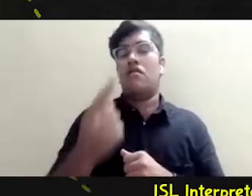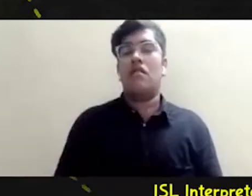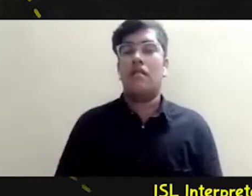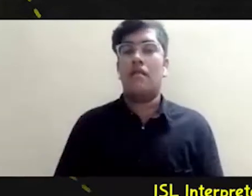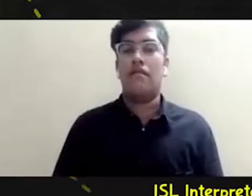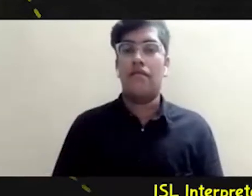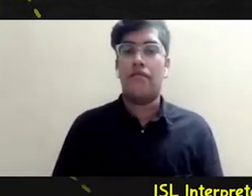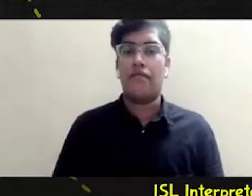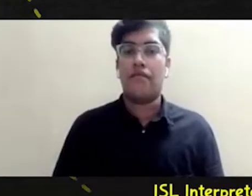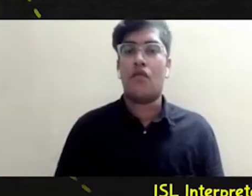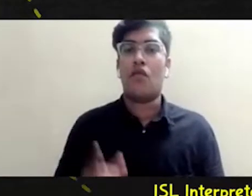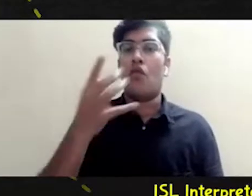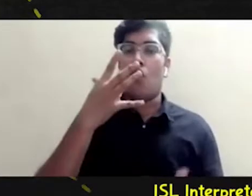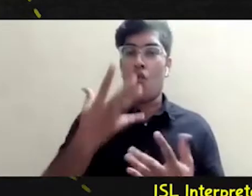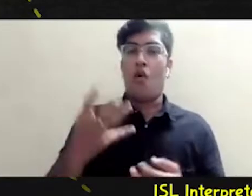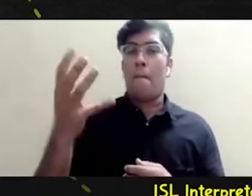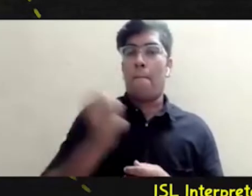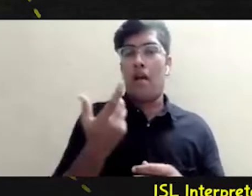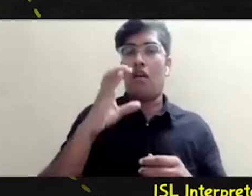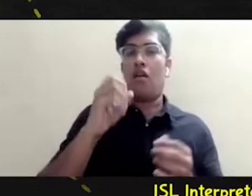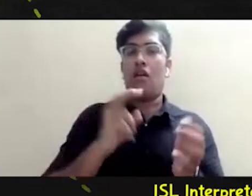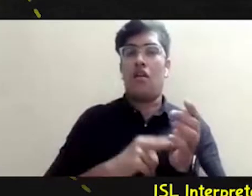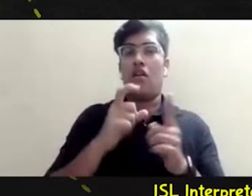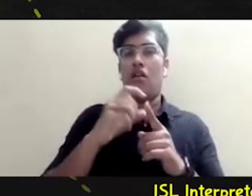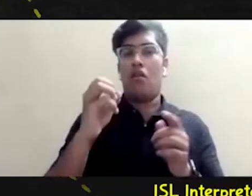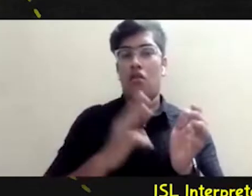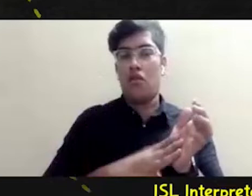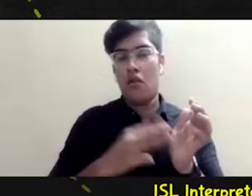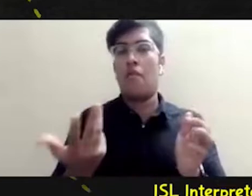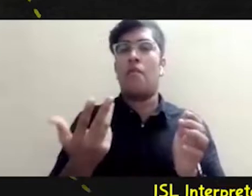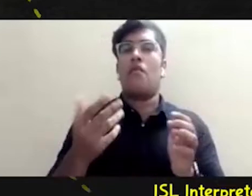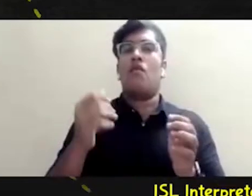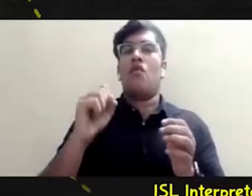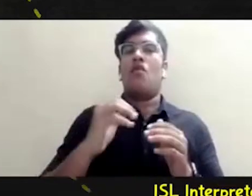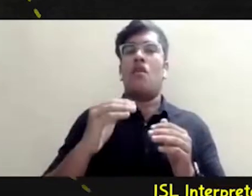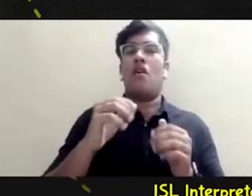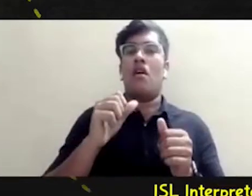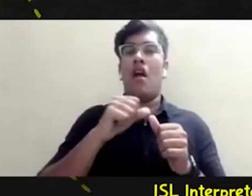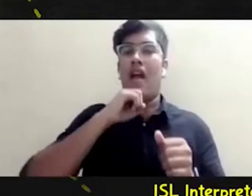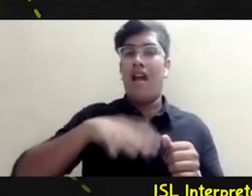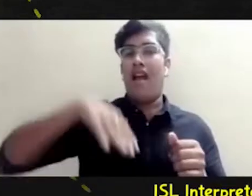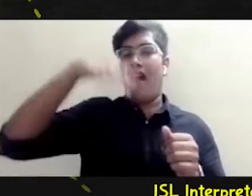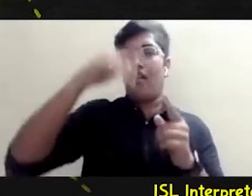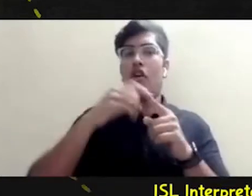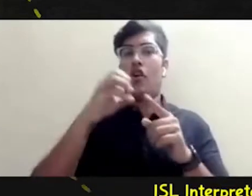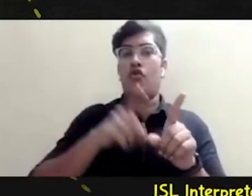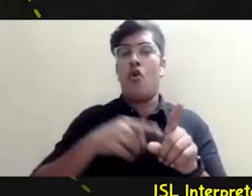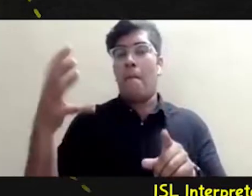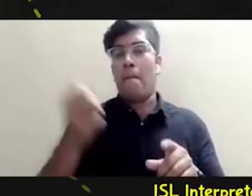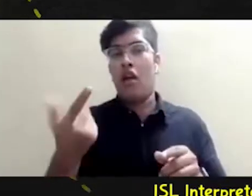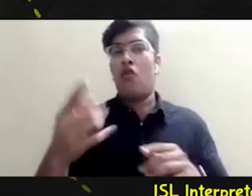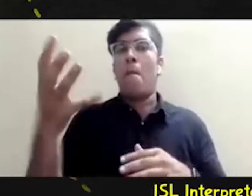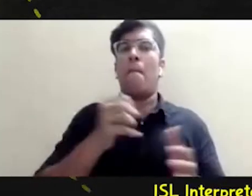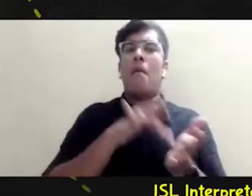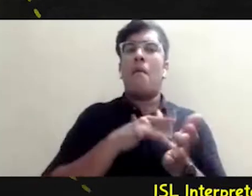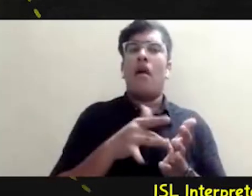person wants to buy a condom or an adult toy for their partner on a website. So where are you buying your condom from? Whose address